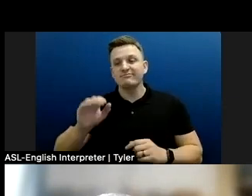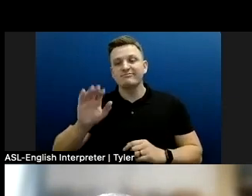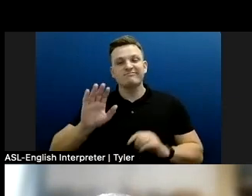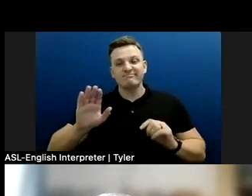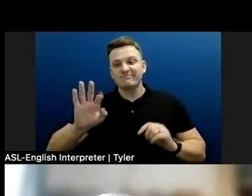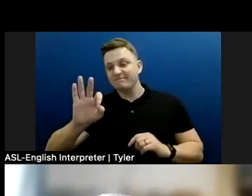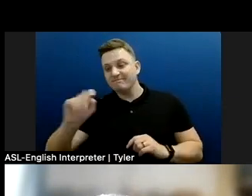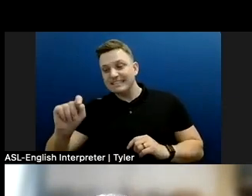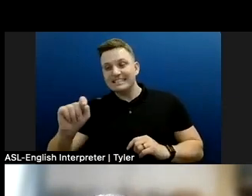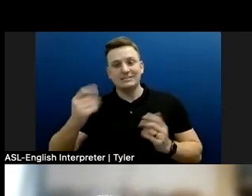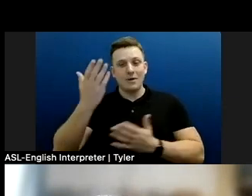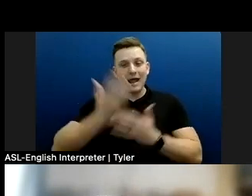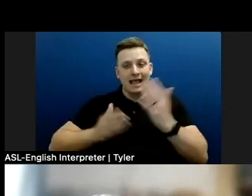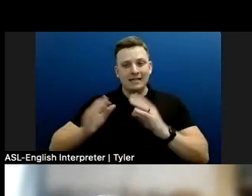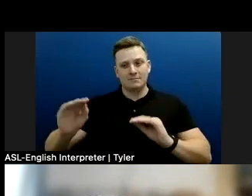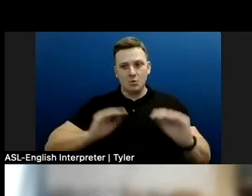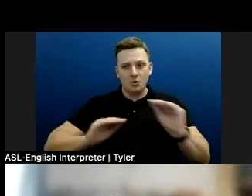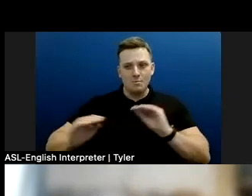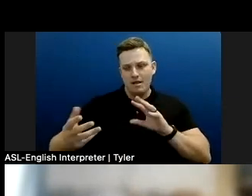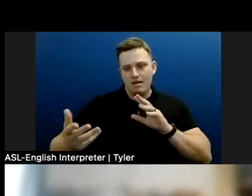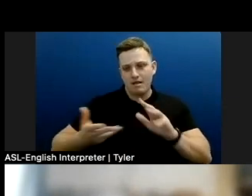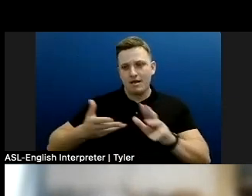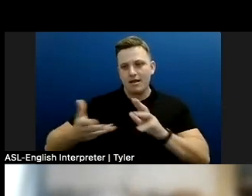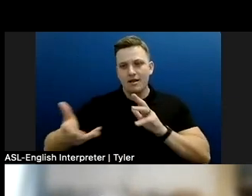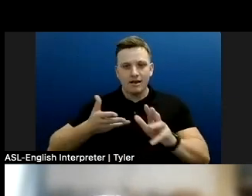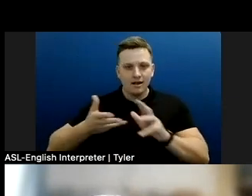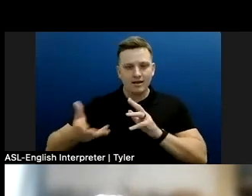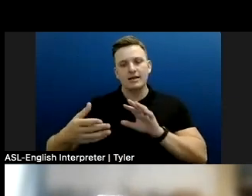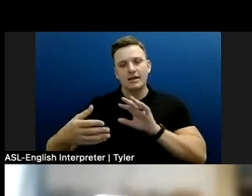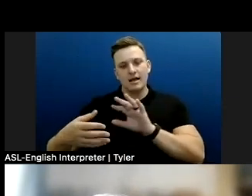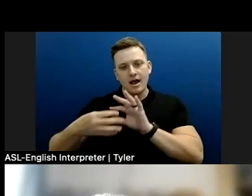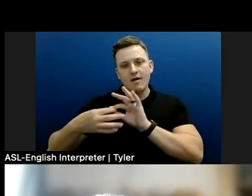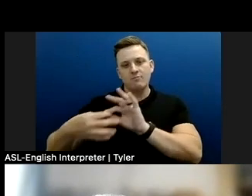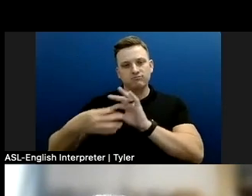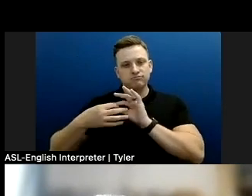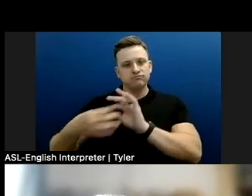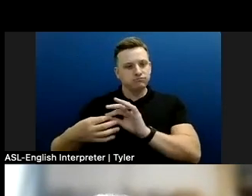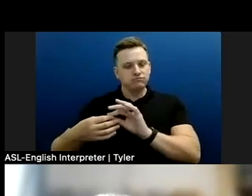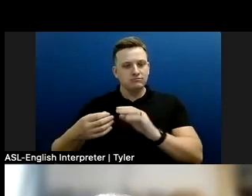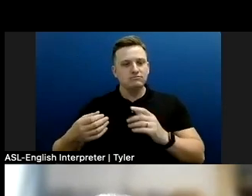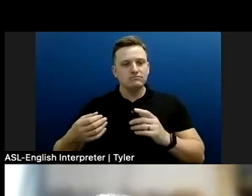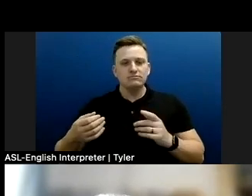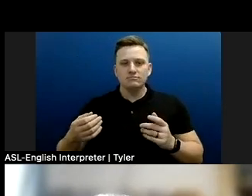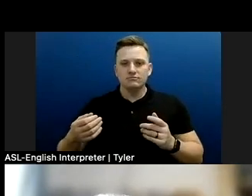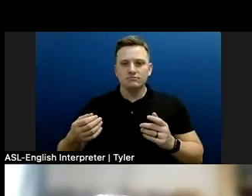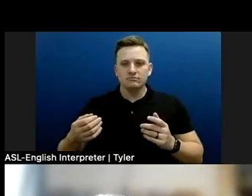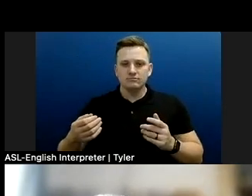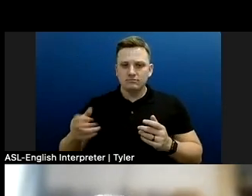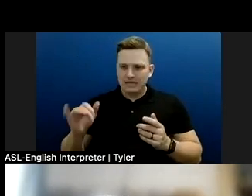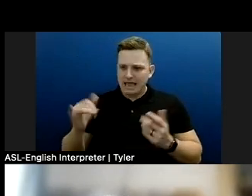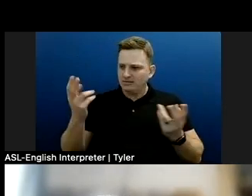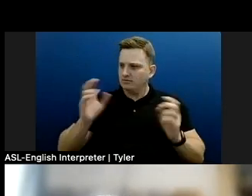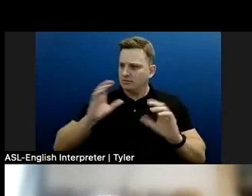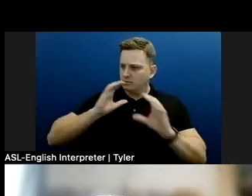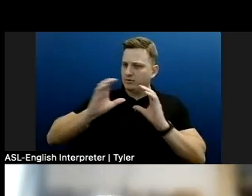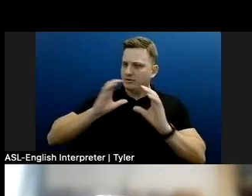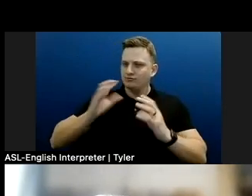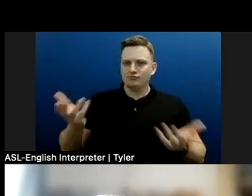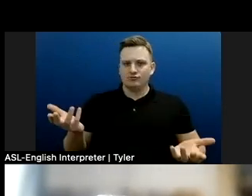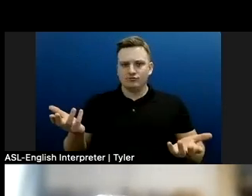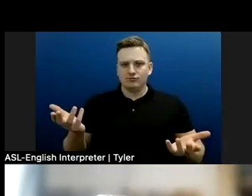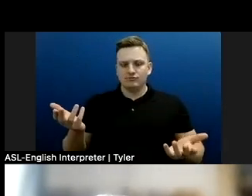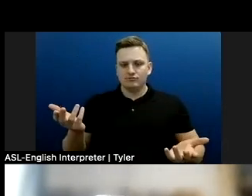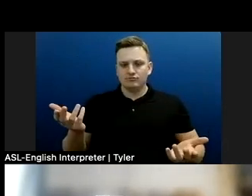of the hand, and there's really nice interaction and they're completely in tune with one another, why is that not communication? And why is that